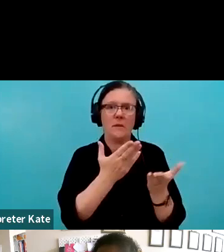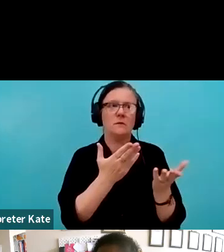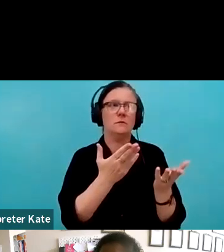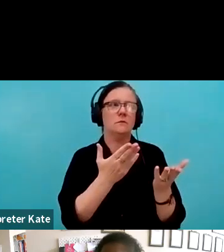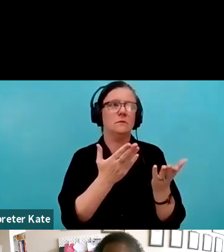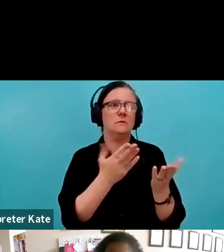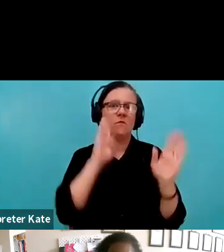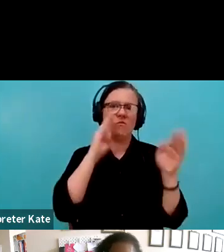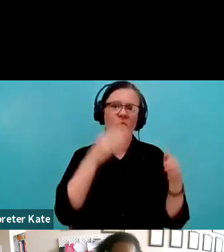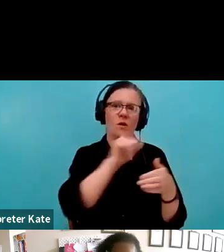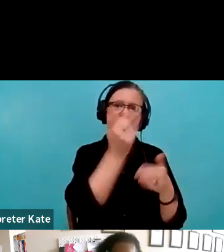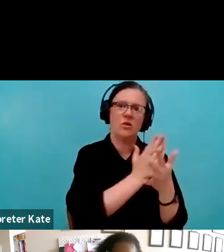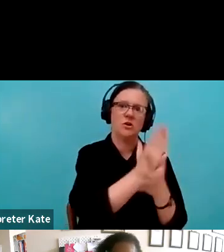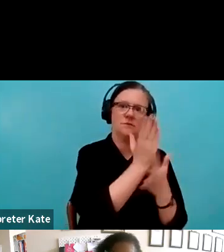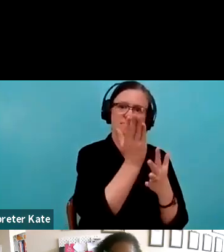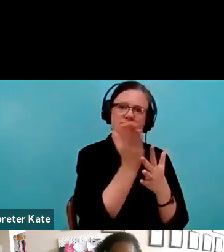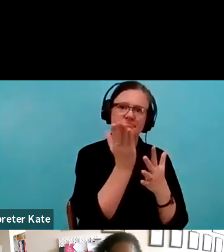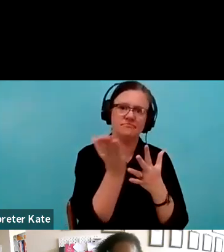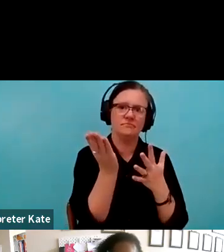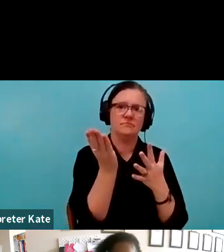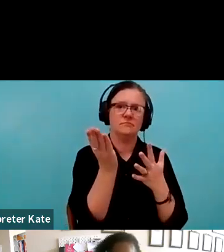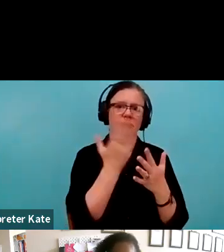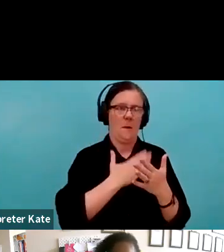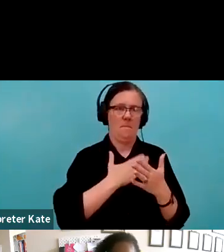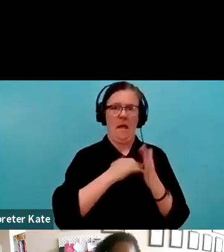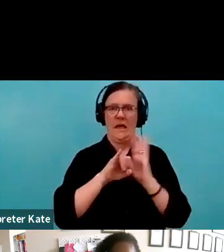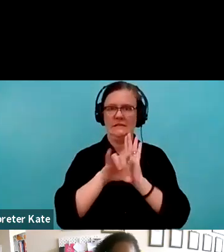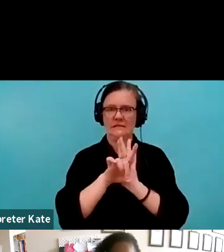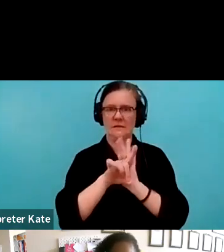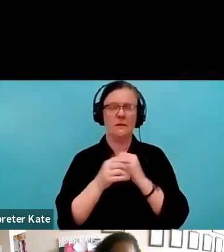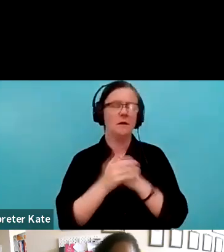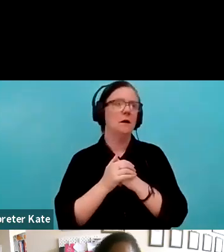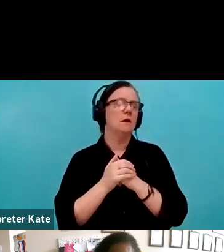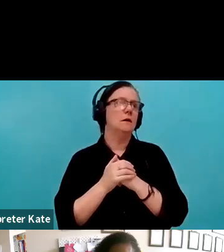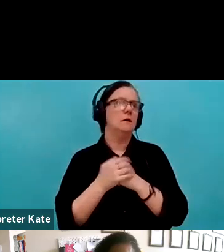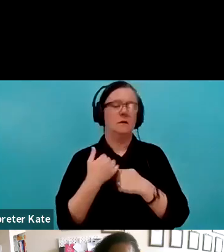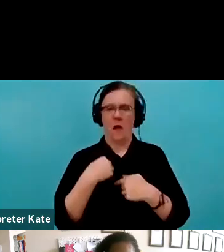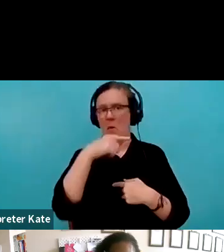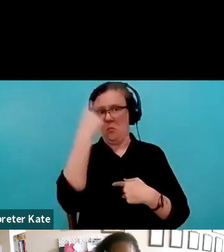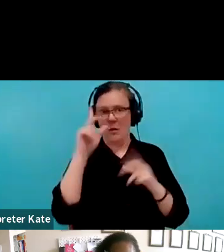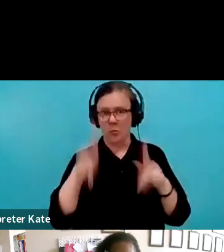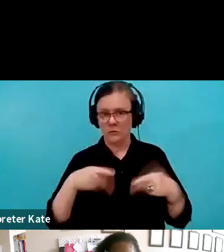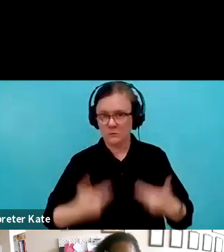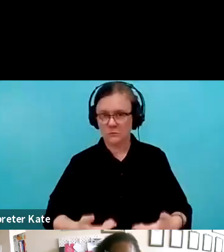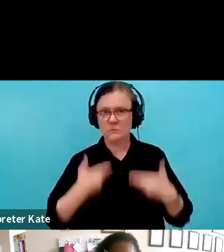other areas of, even my personal identity. So like as a Black person,